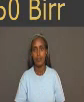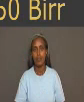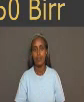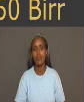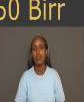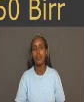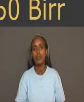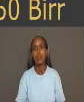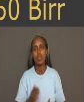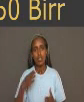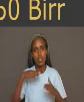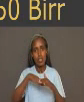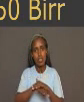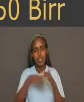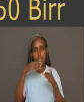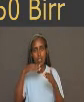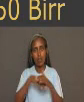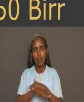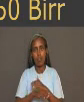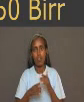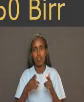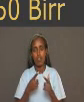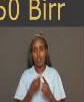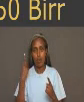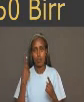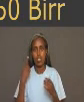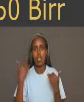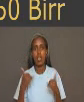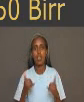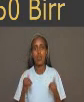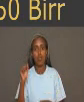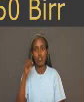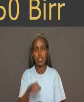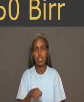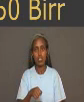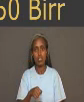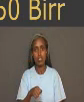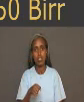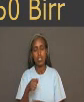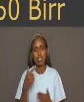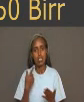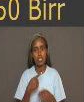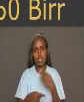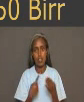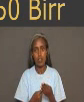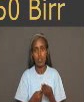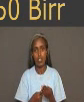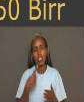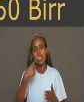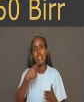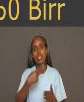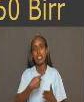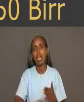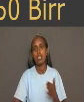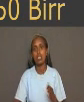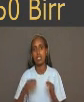Yared's income is from a game of chance and is therefore taxed at